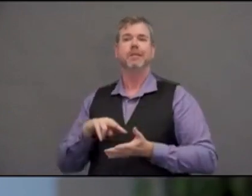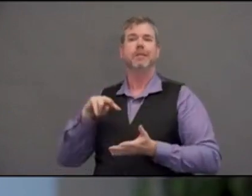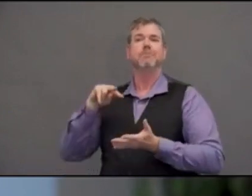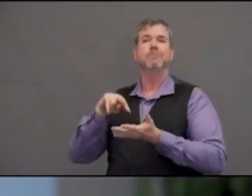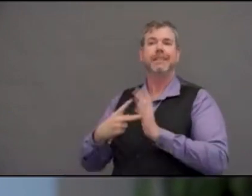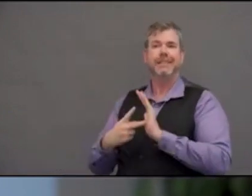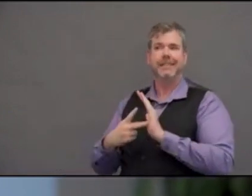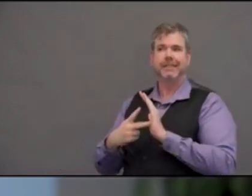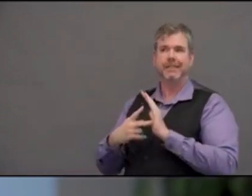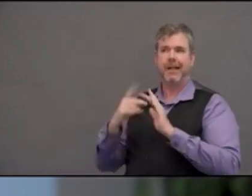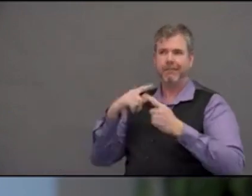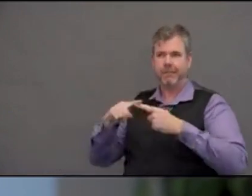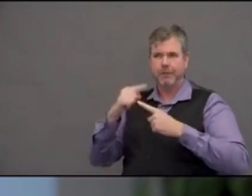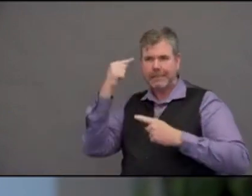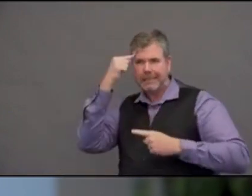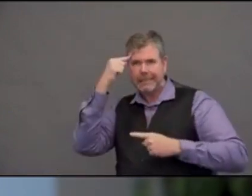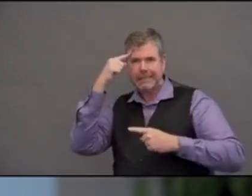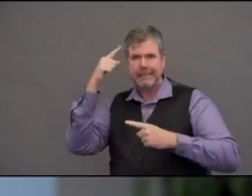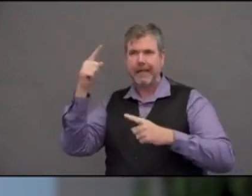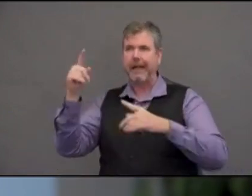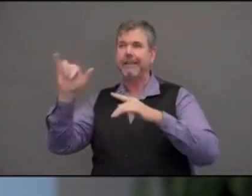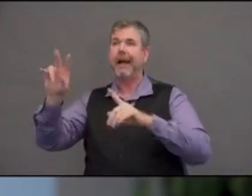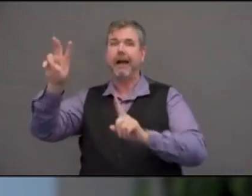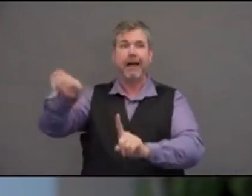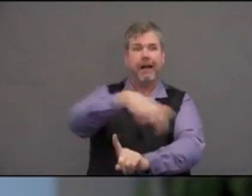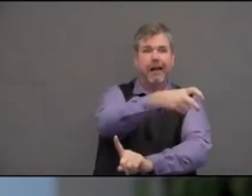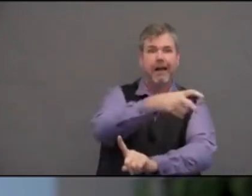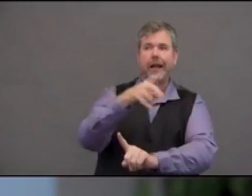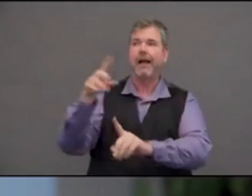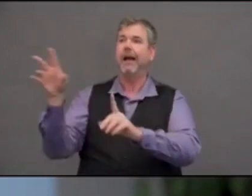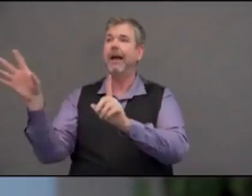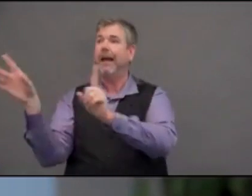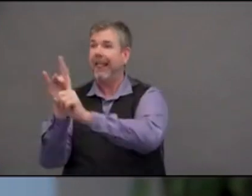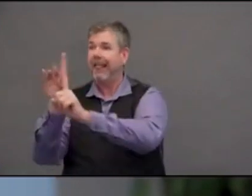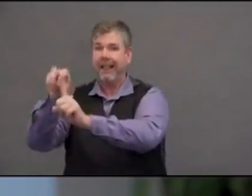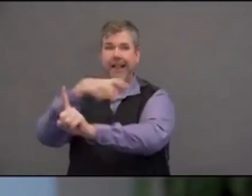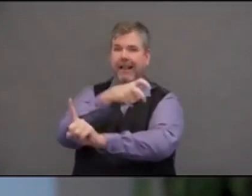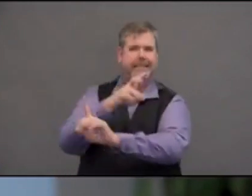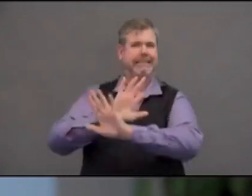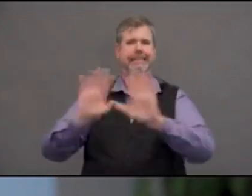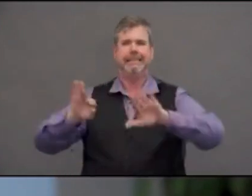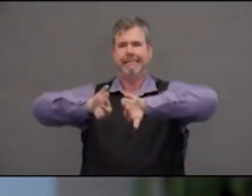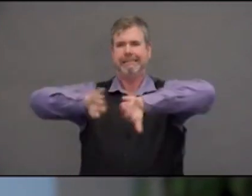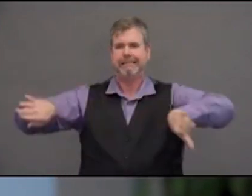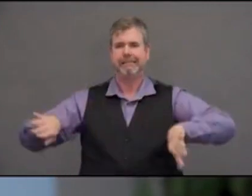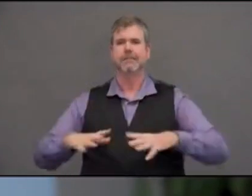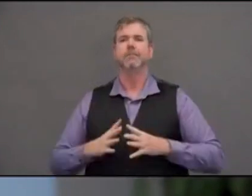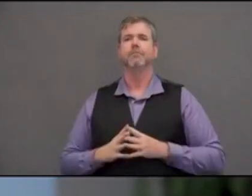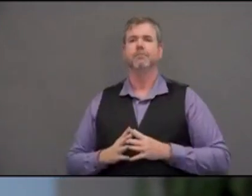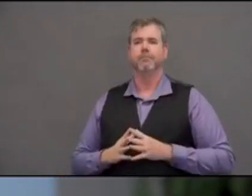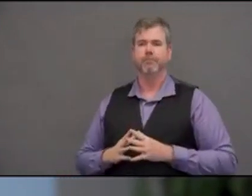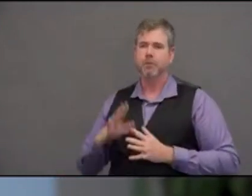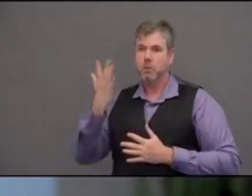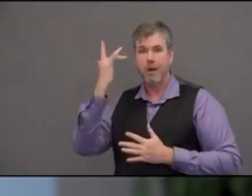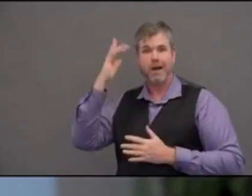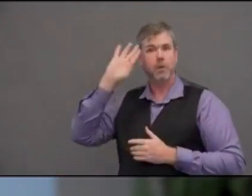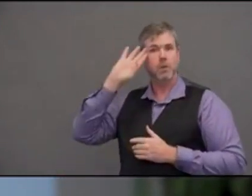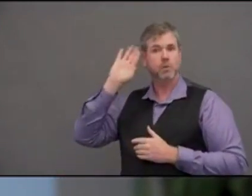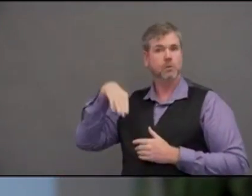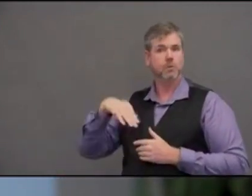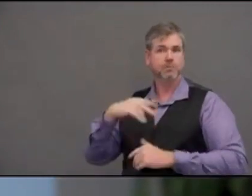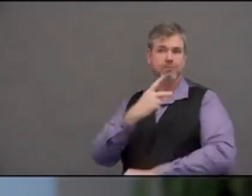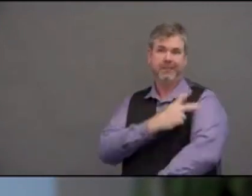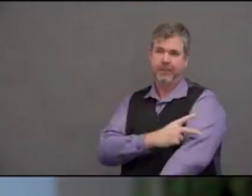control guidelines are important because we know that that patients have to be sometimes